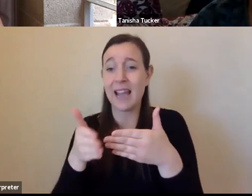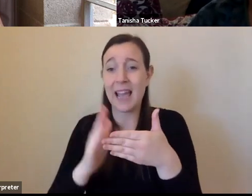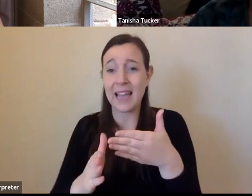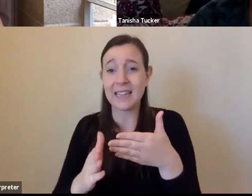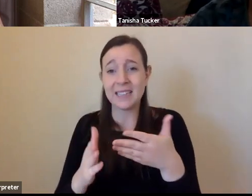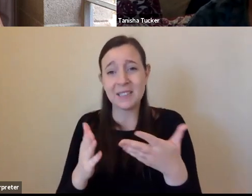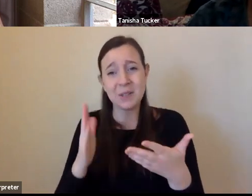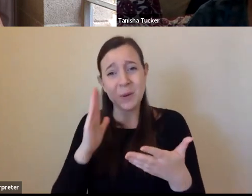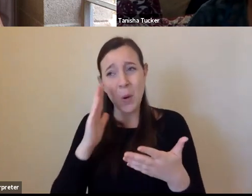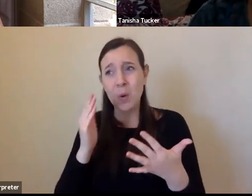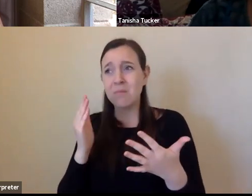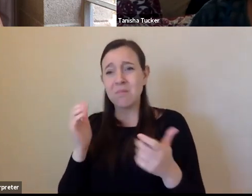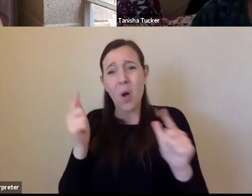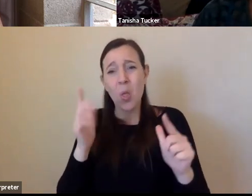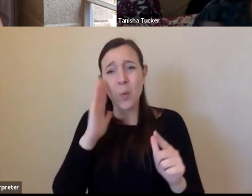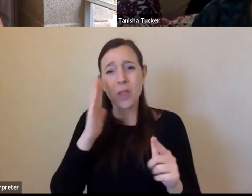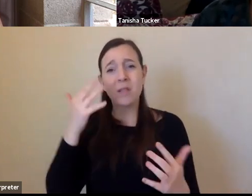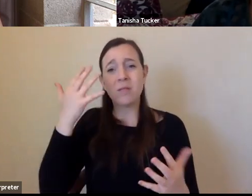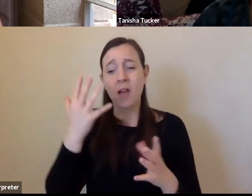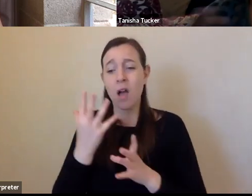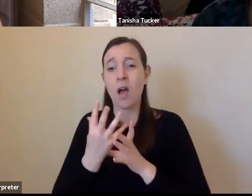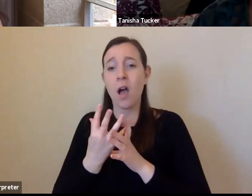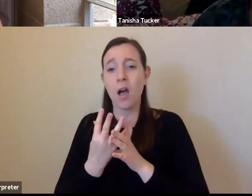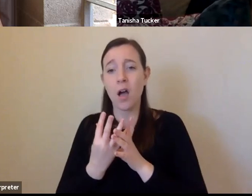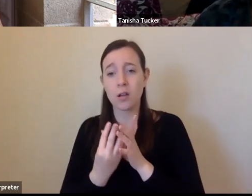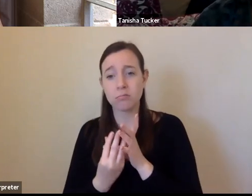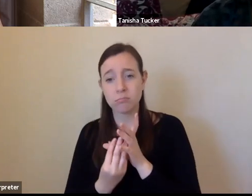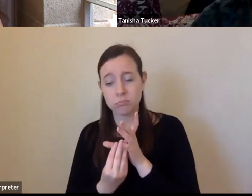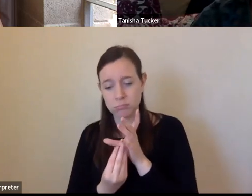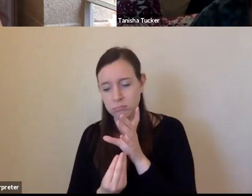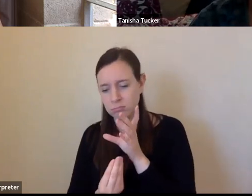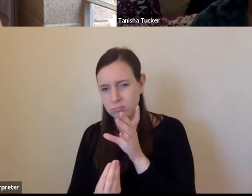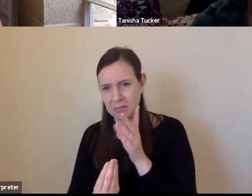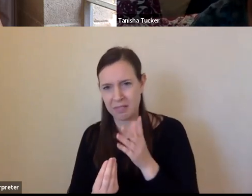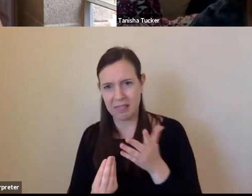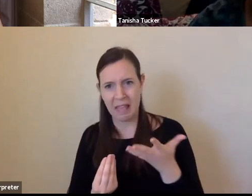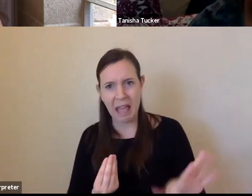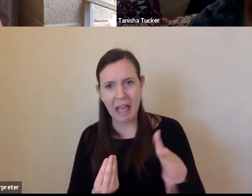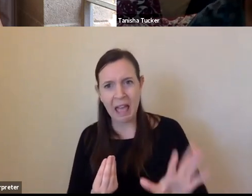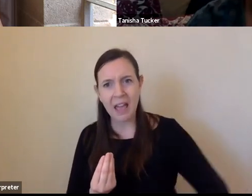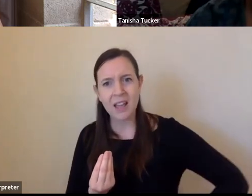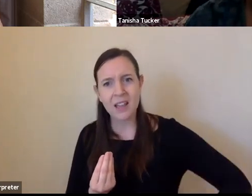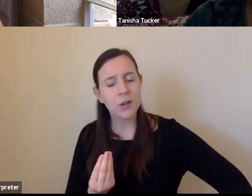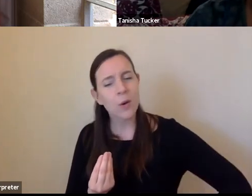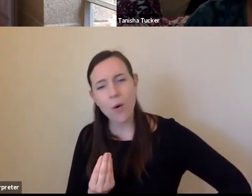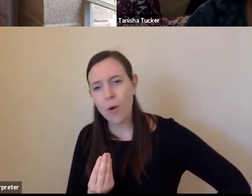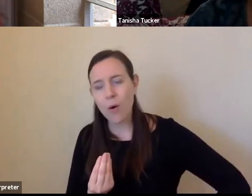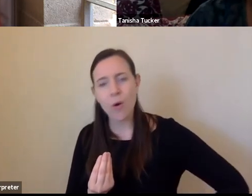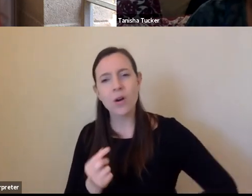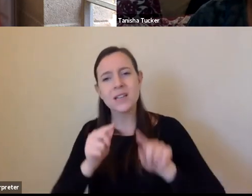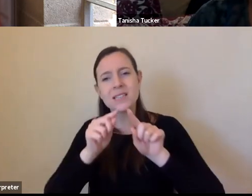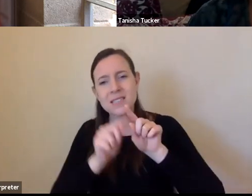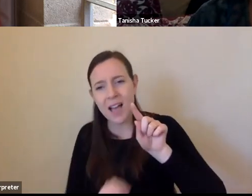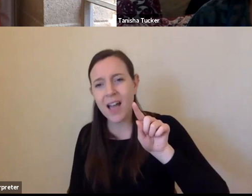vessel, we're on this cycle and we will continue on, so it's that understanding